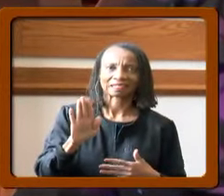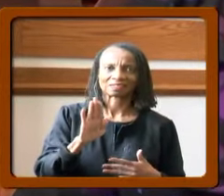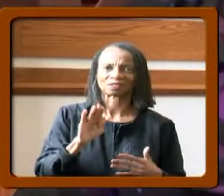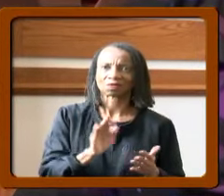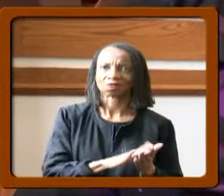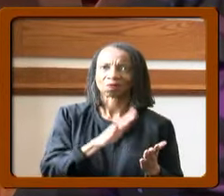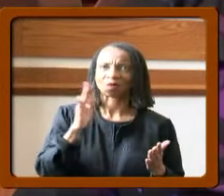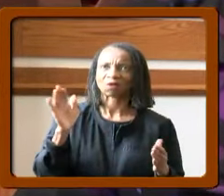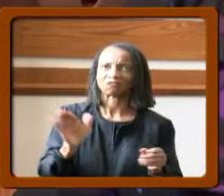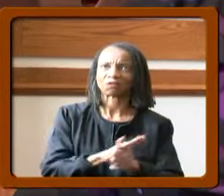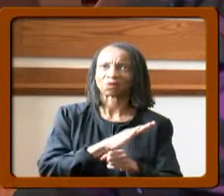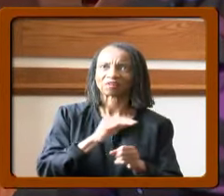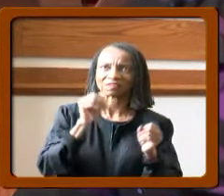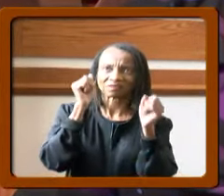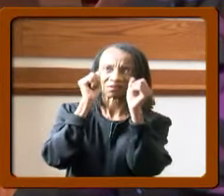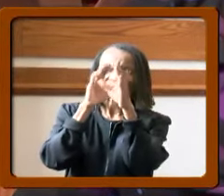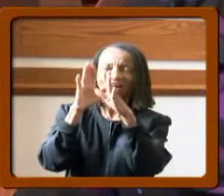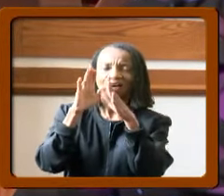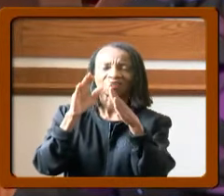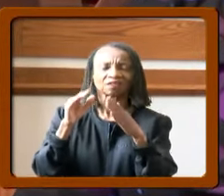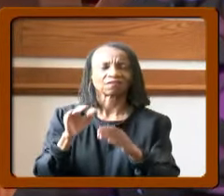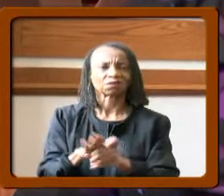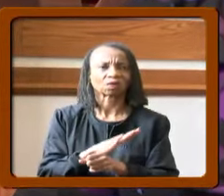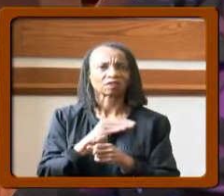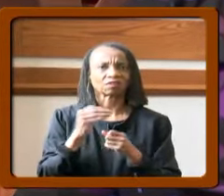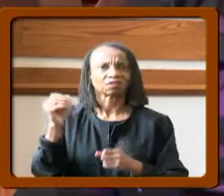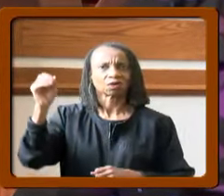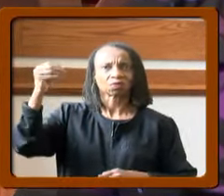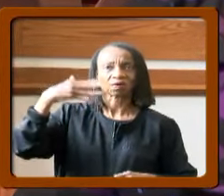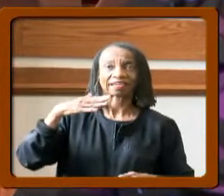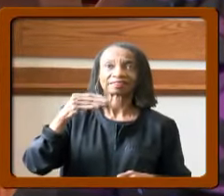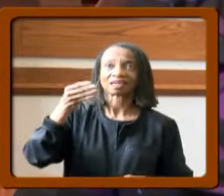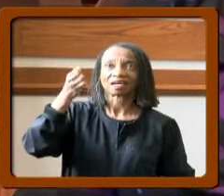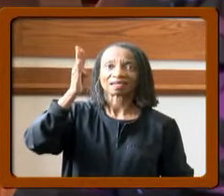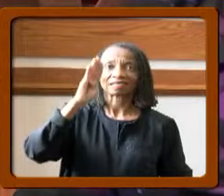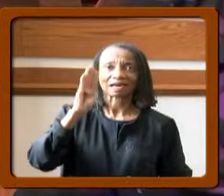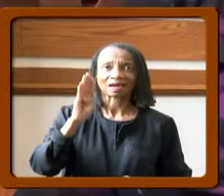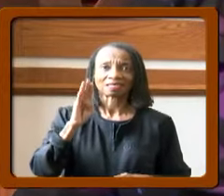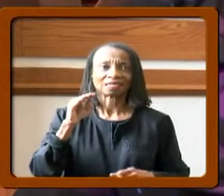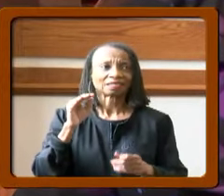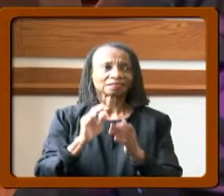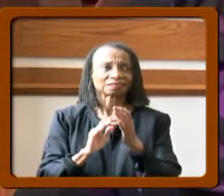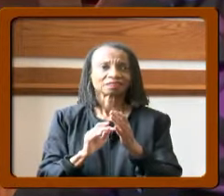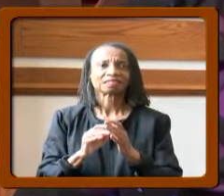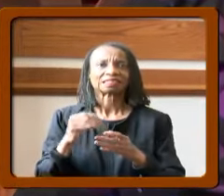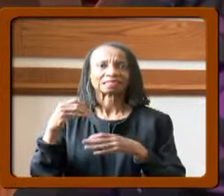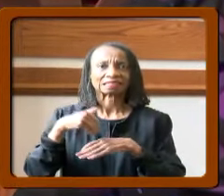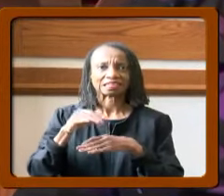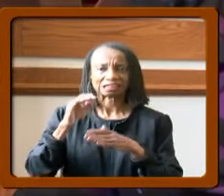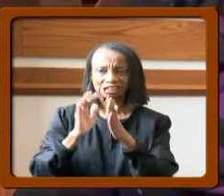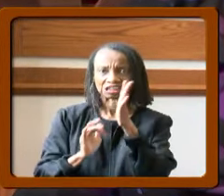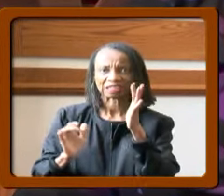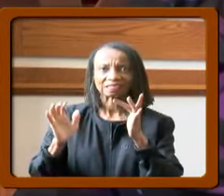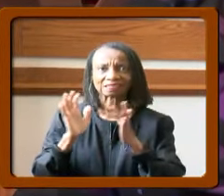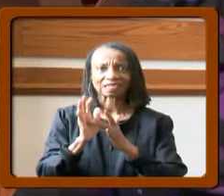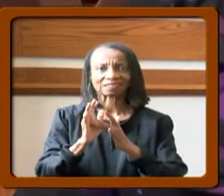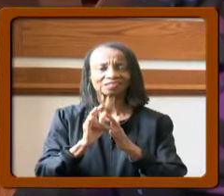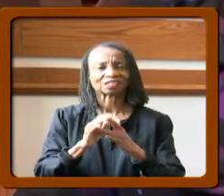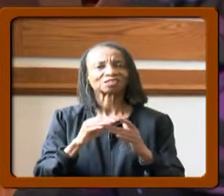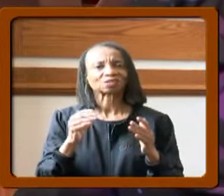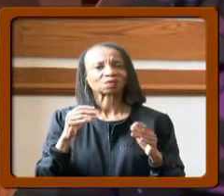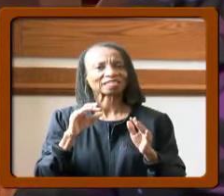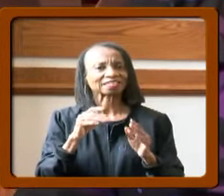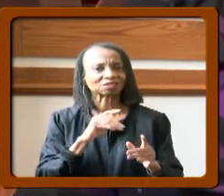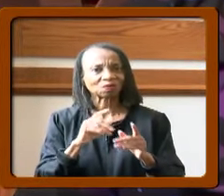full of grace and truth. Jesus is God talking to us in a special way. Jesus is